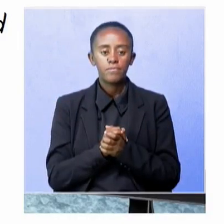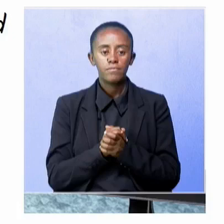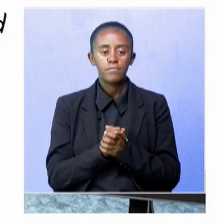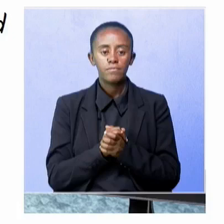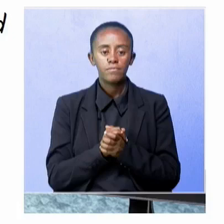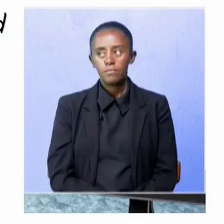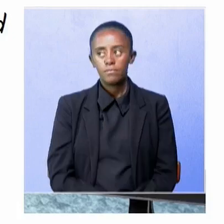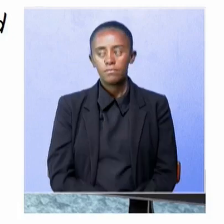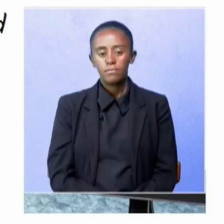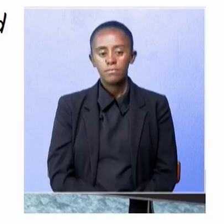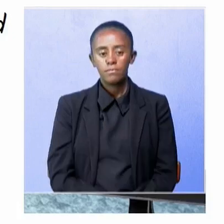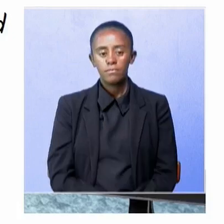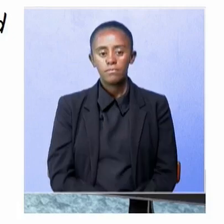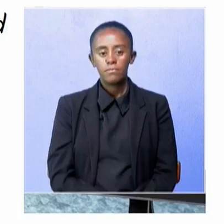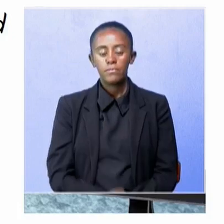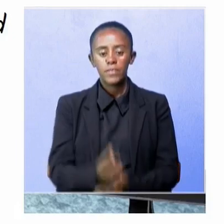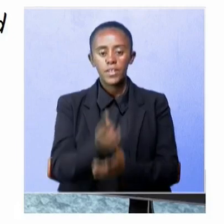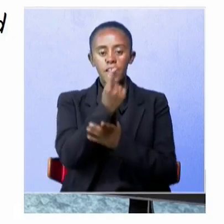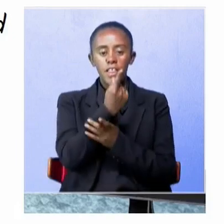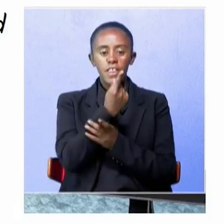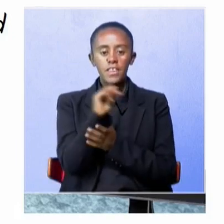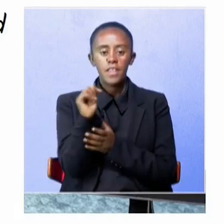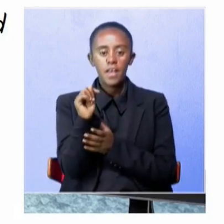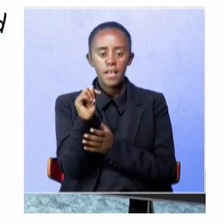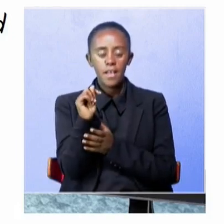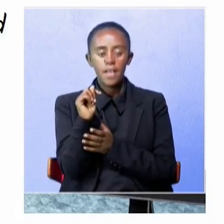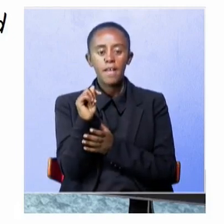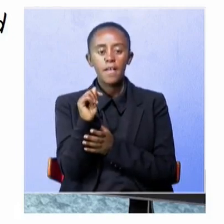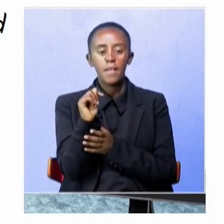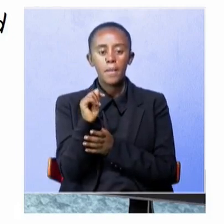Number 5, the